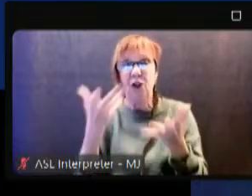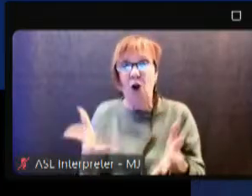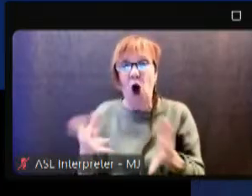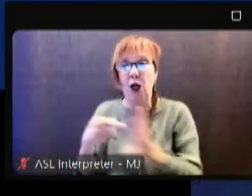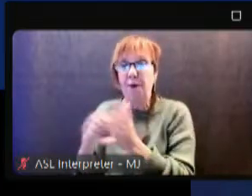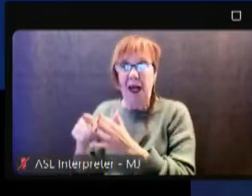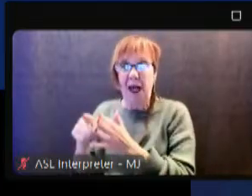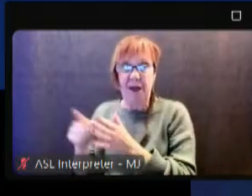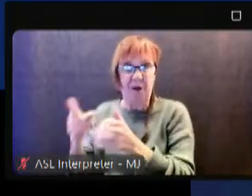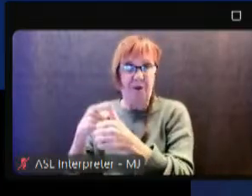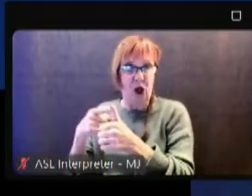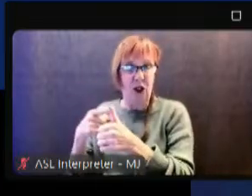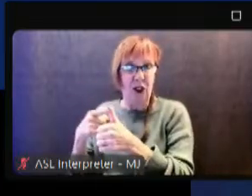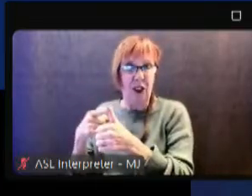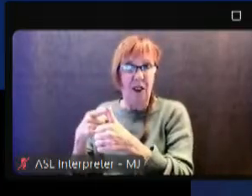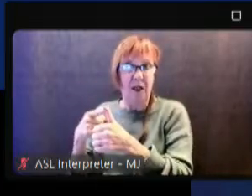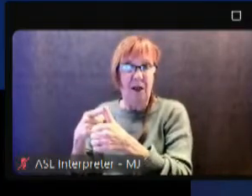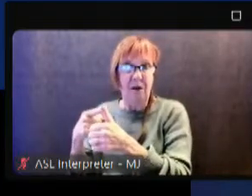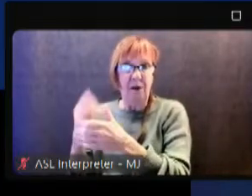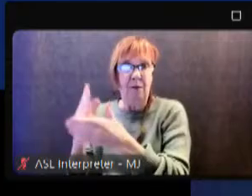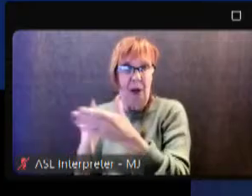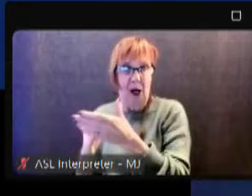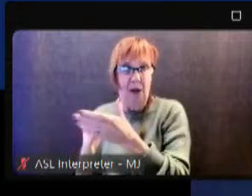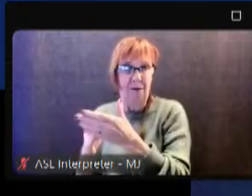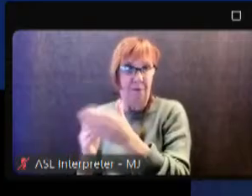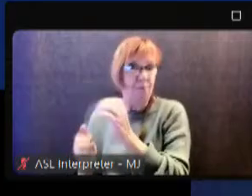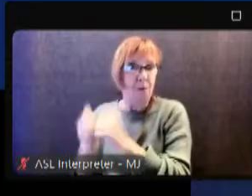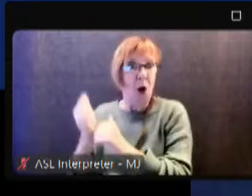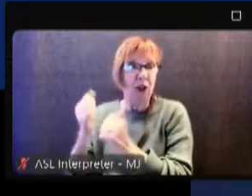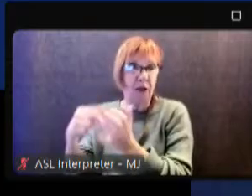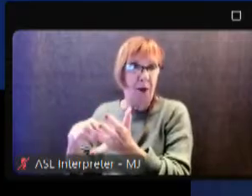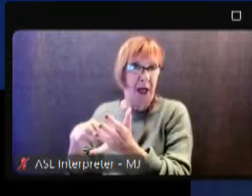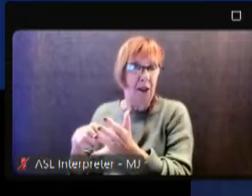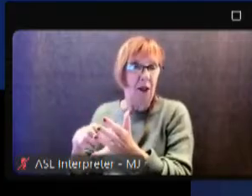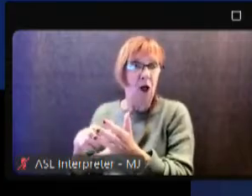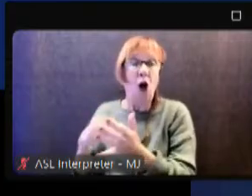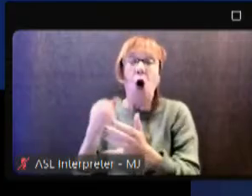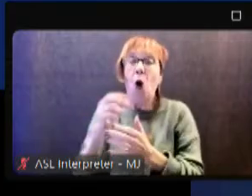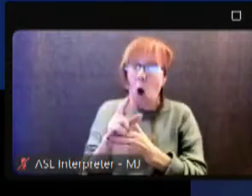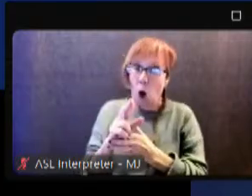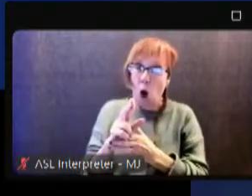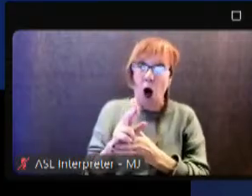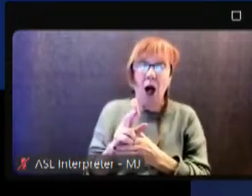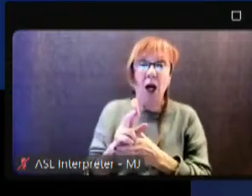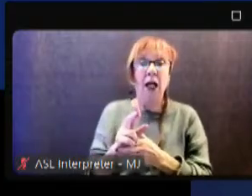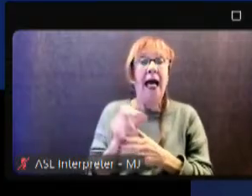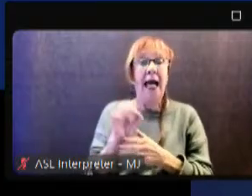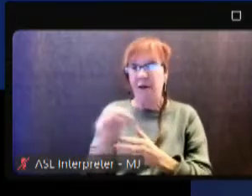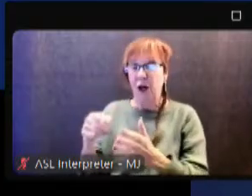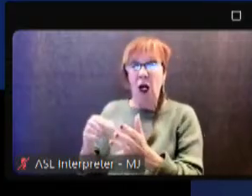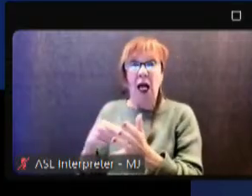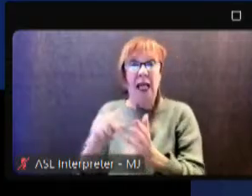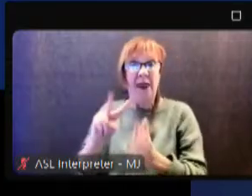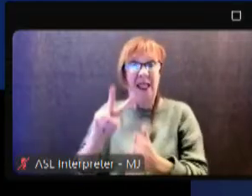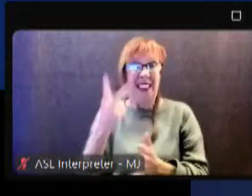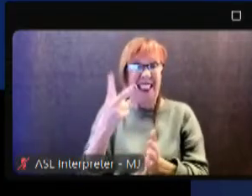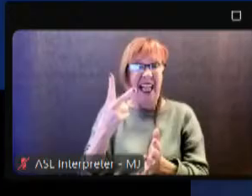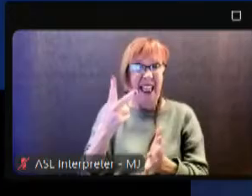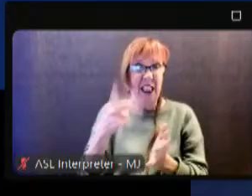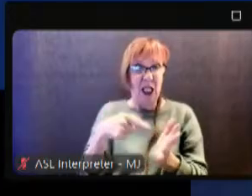majority of that particular tax bill. Or, as Assessor Prang said, if you paid that second installment already, you will receive a